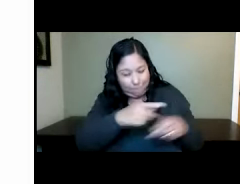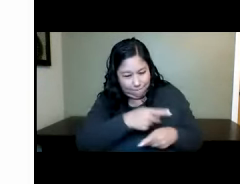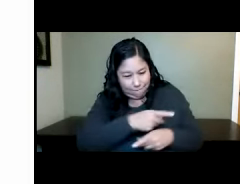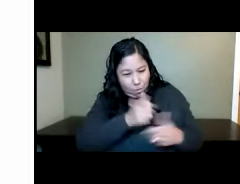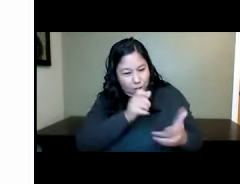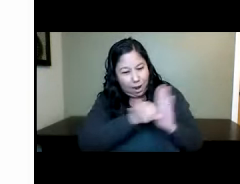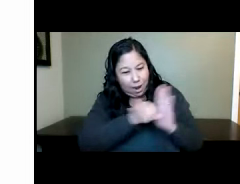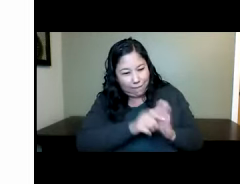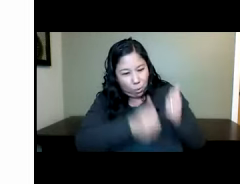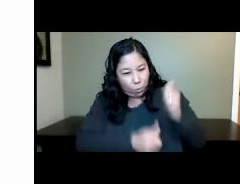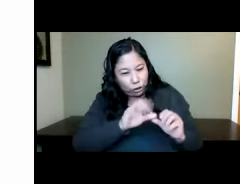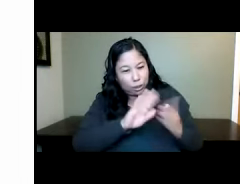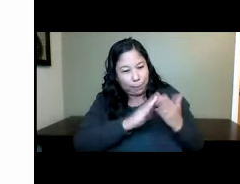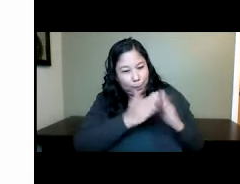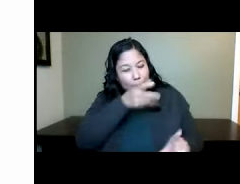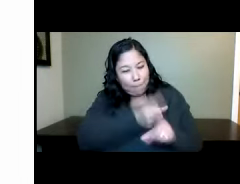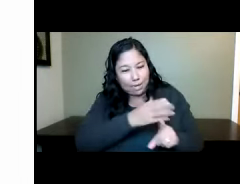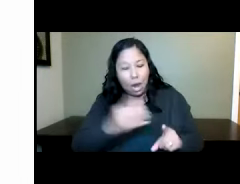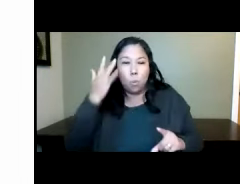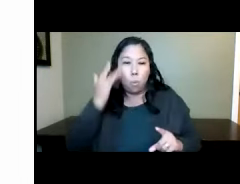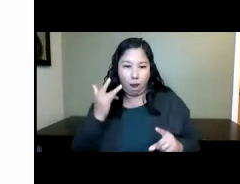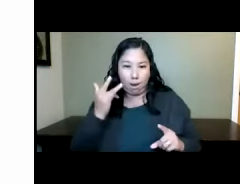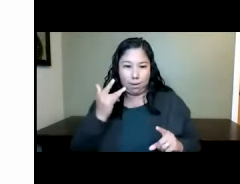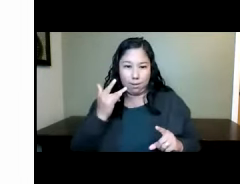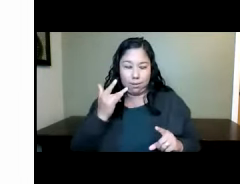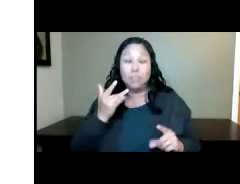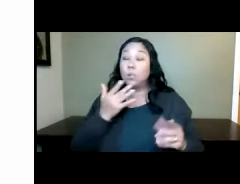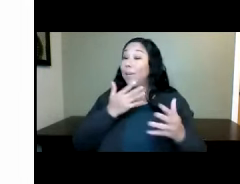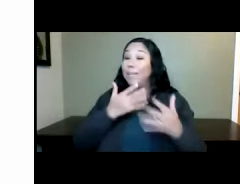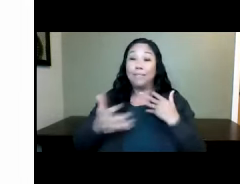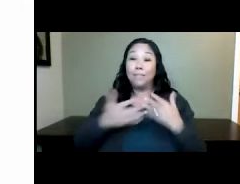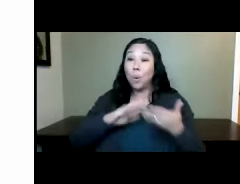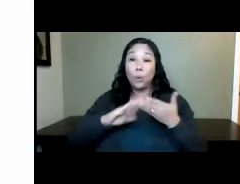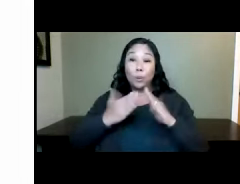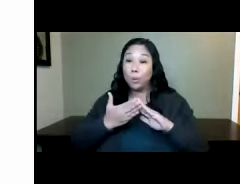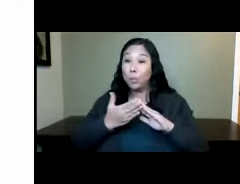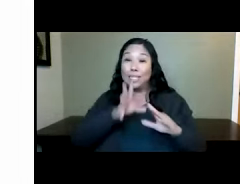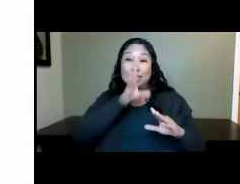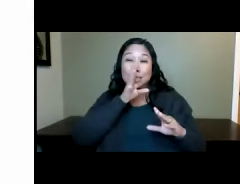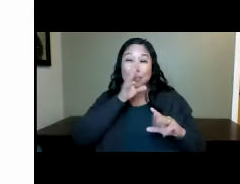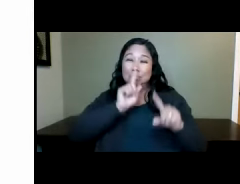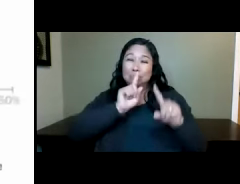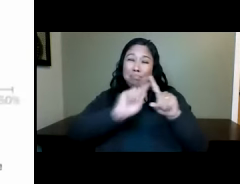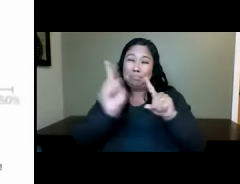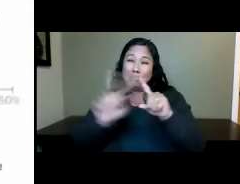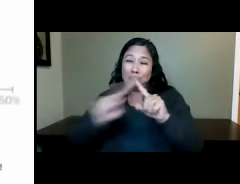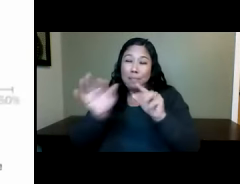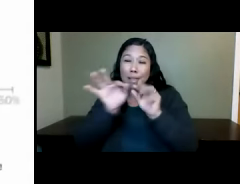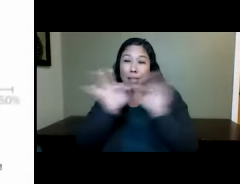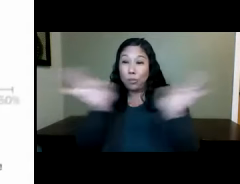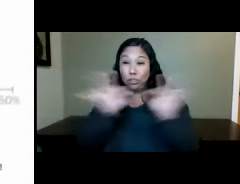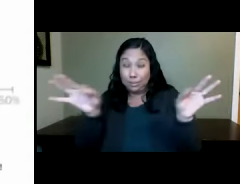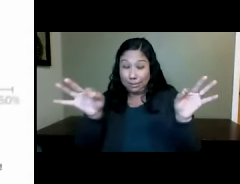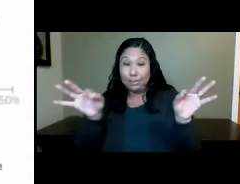communities are impacted and why. So even though the communities speak a wide range of languages,